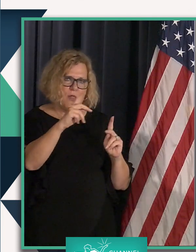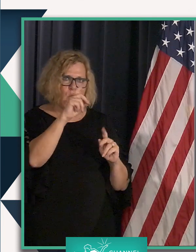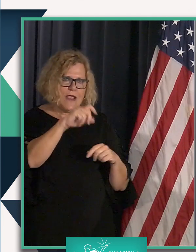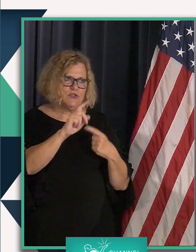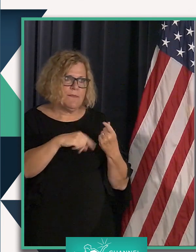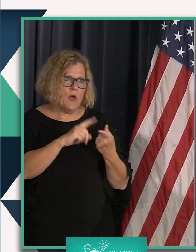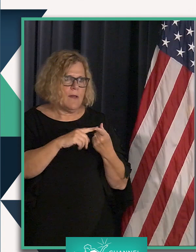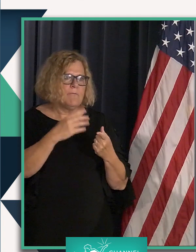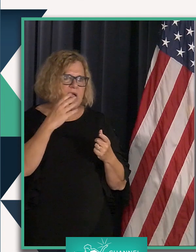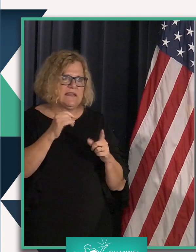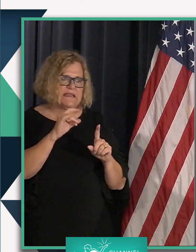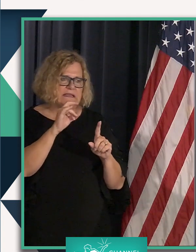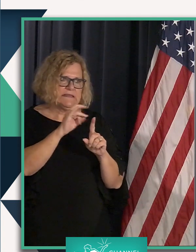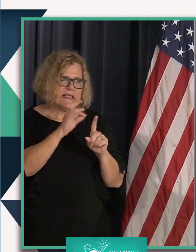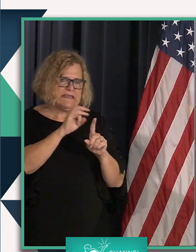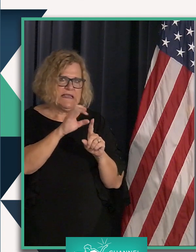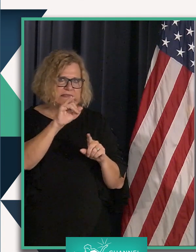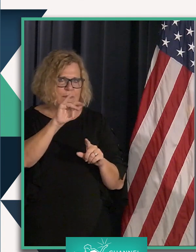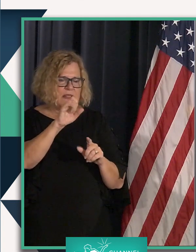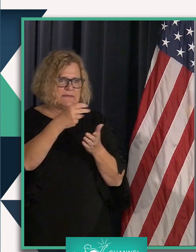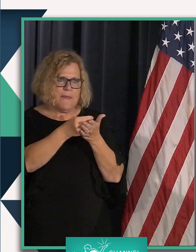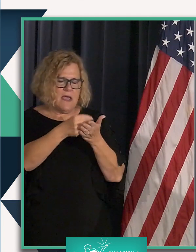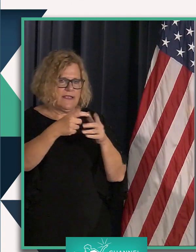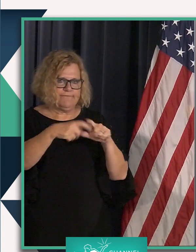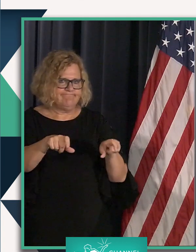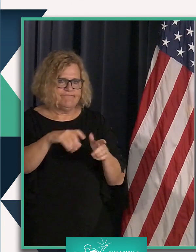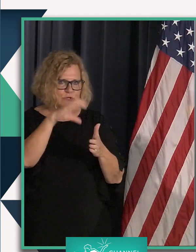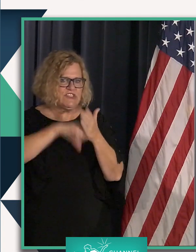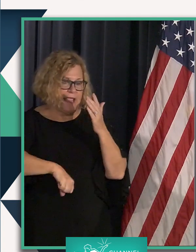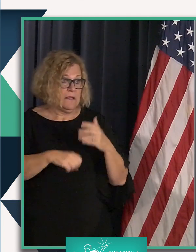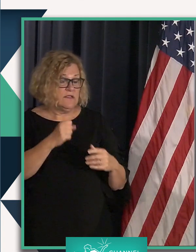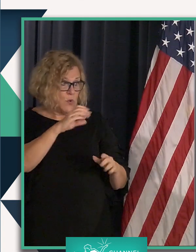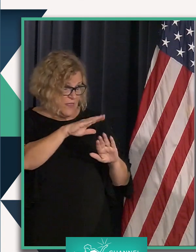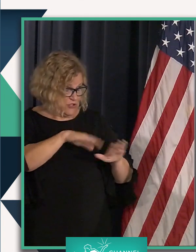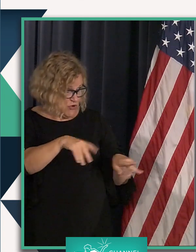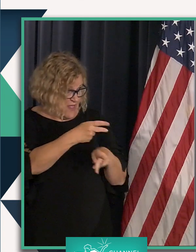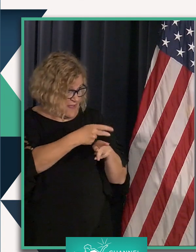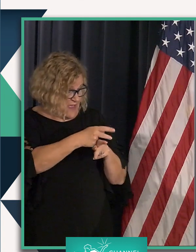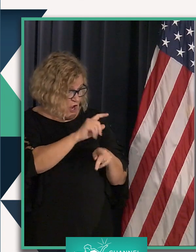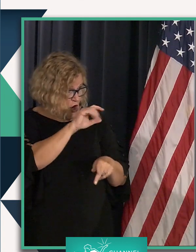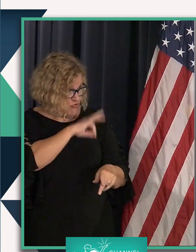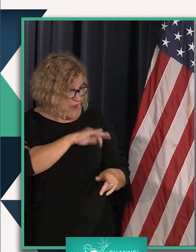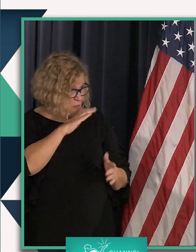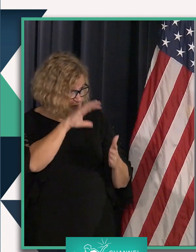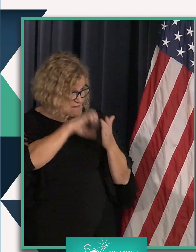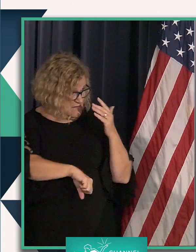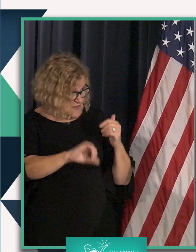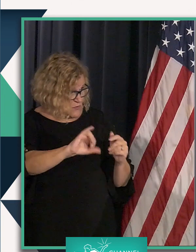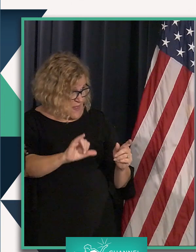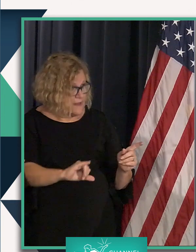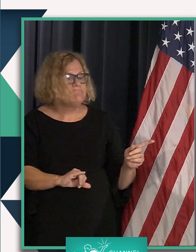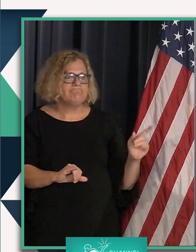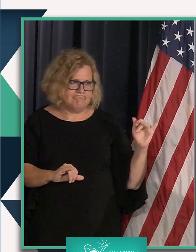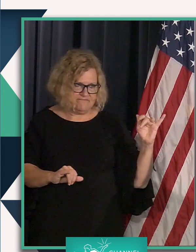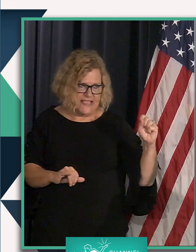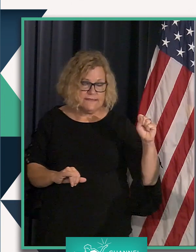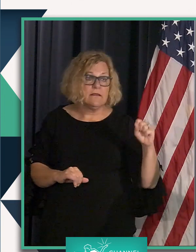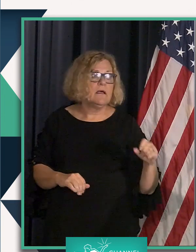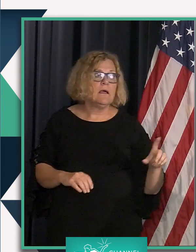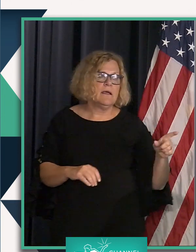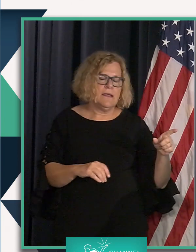regarding that because their stimulus was taken before, so they wanted to know, will the child care credit be taken as well? Right.